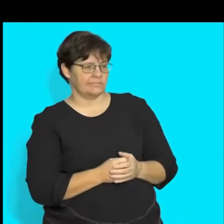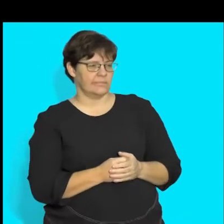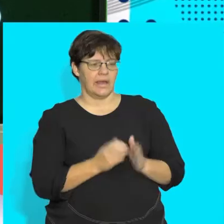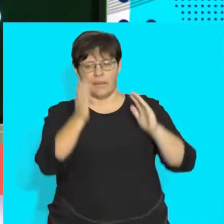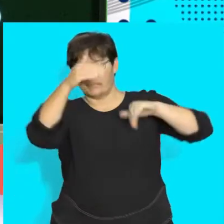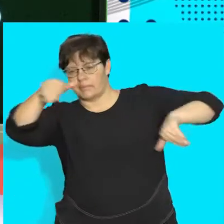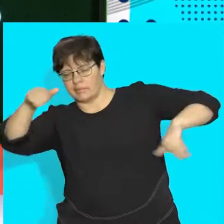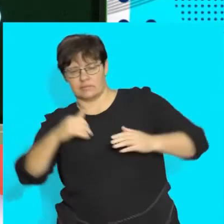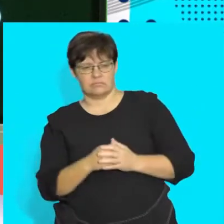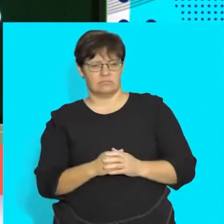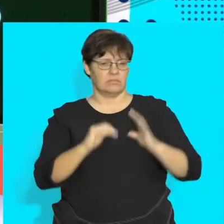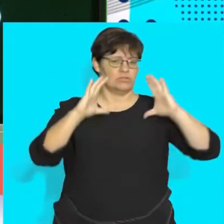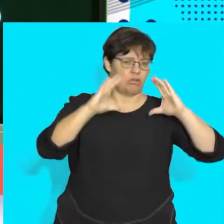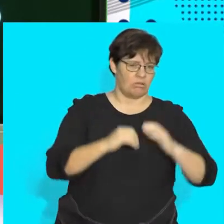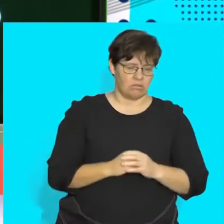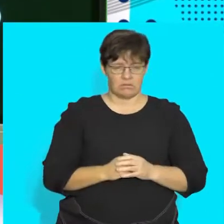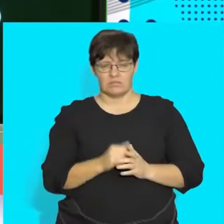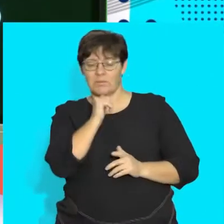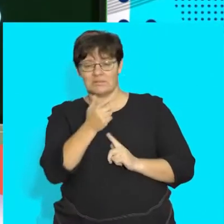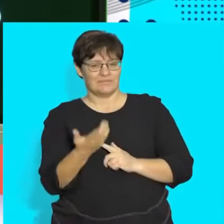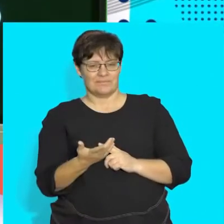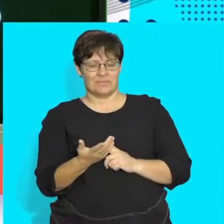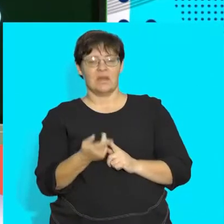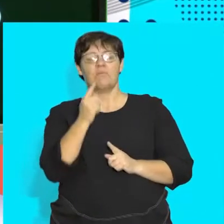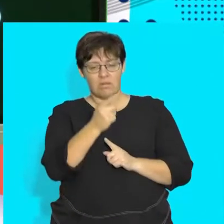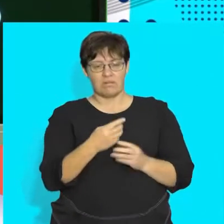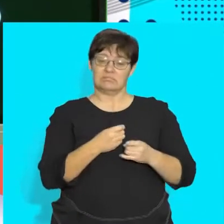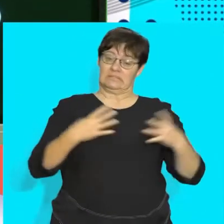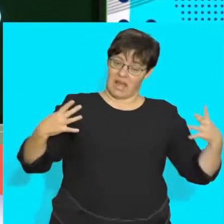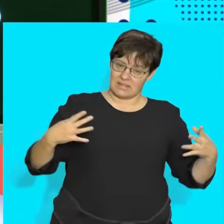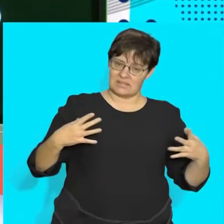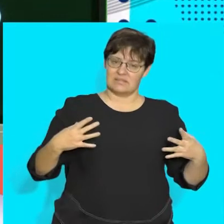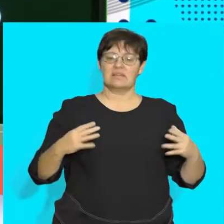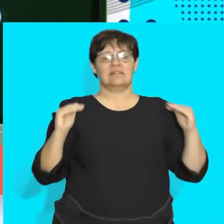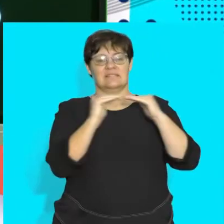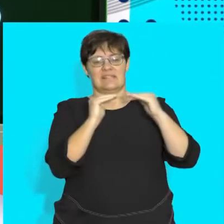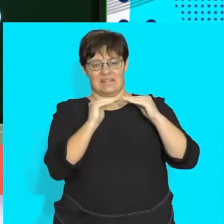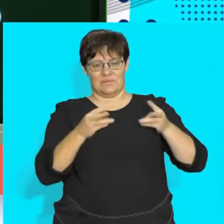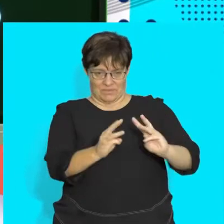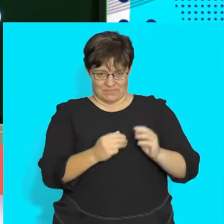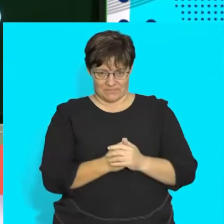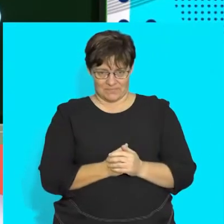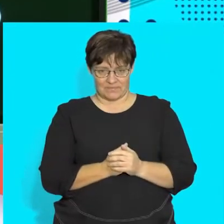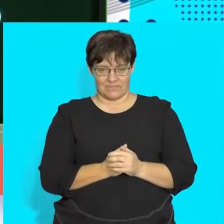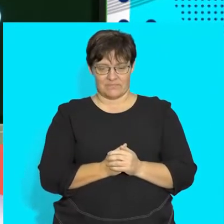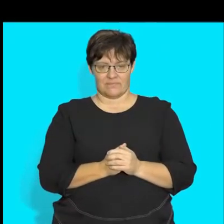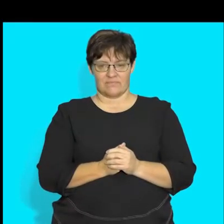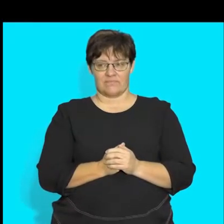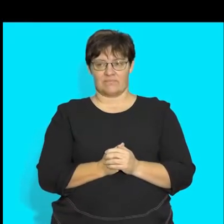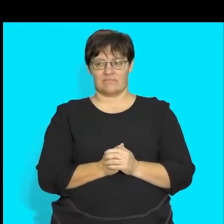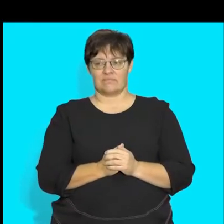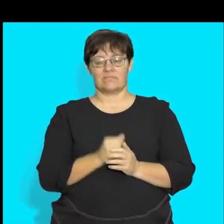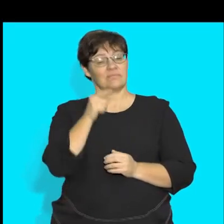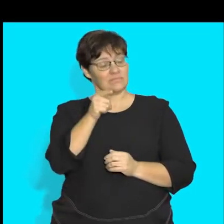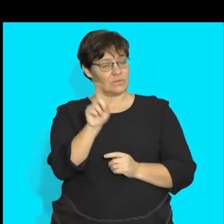hyperbola, a circle, I'm always going to start by writing my standard form.